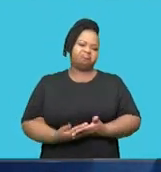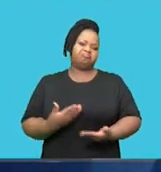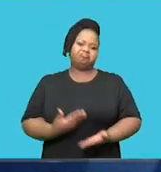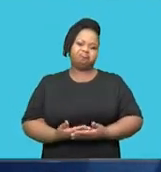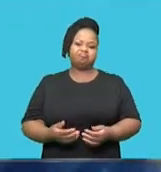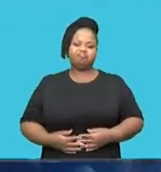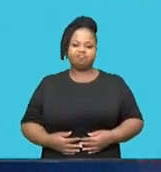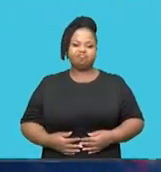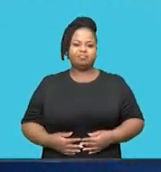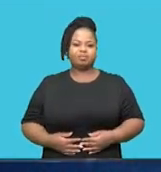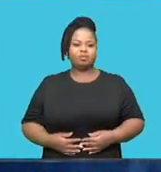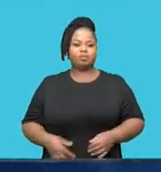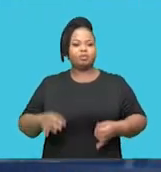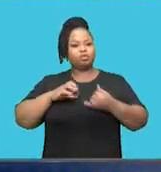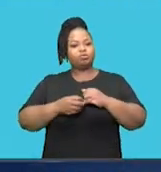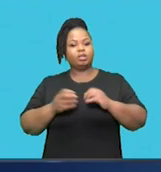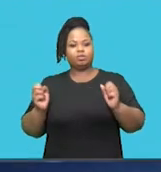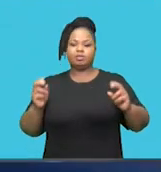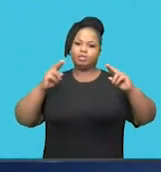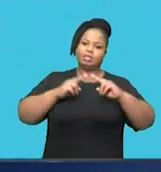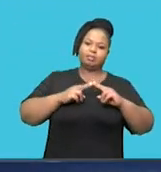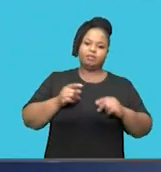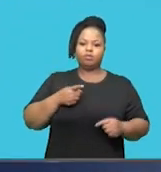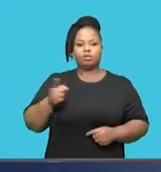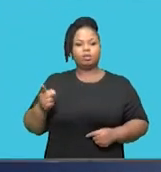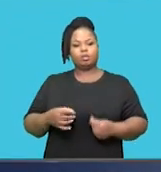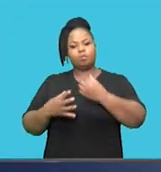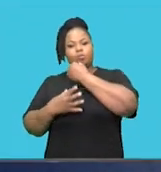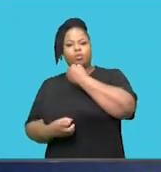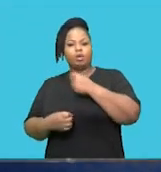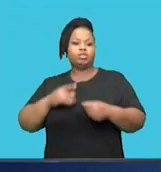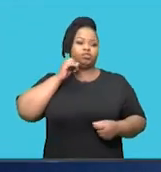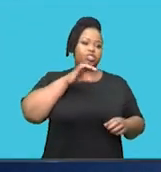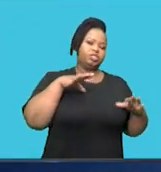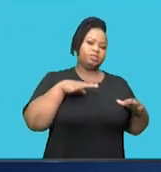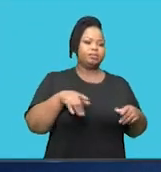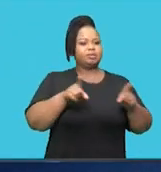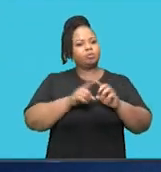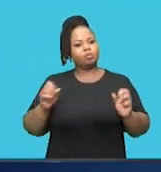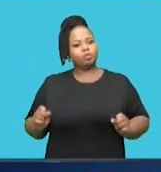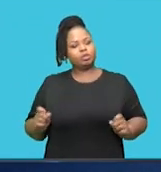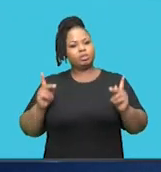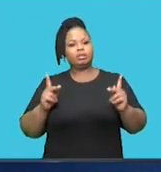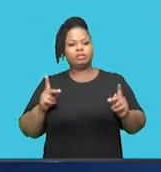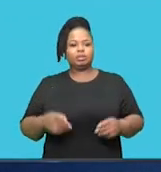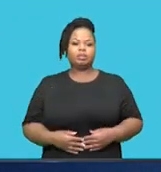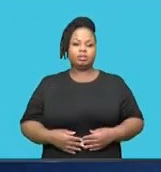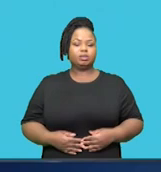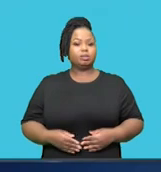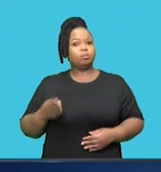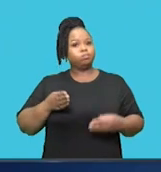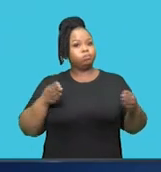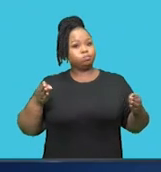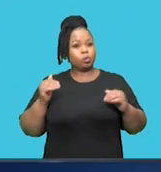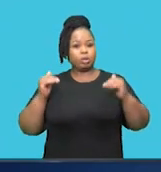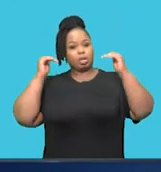as well. Try to bridge the gap, you know, between poor and rich. The same opportunities that are in the